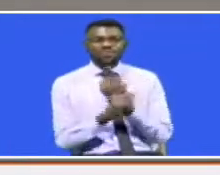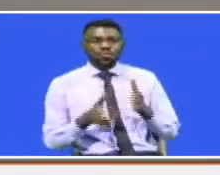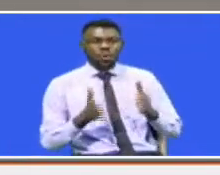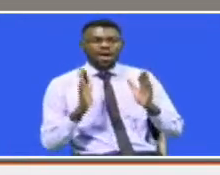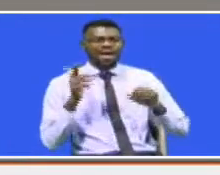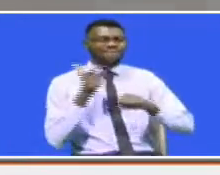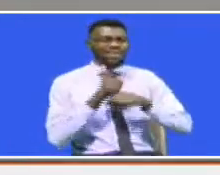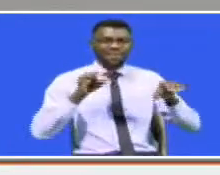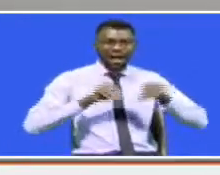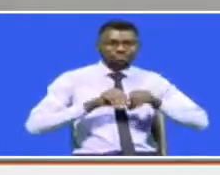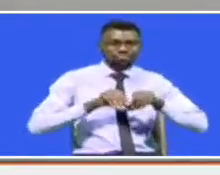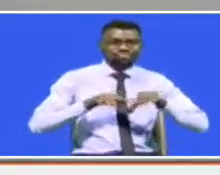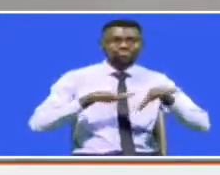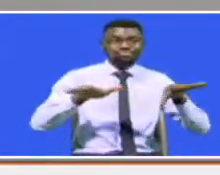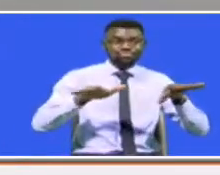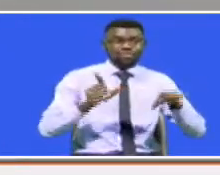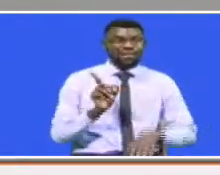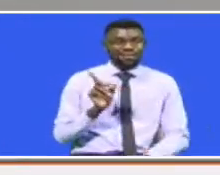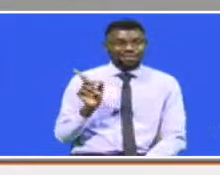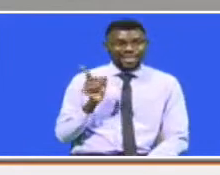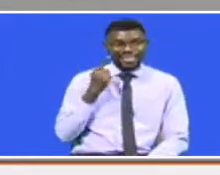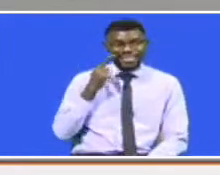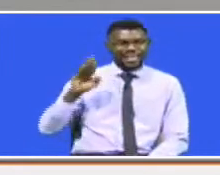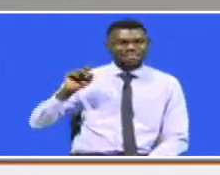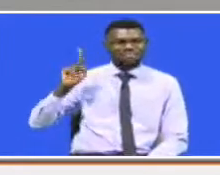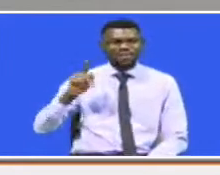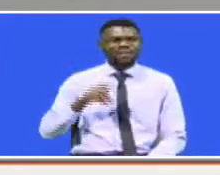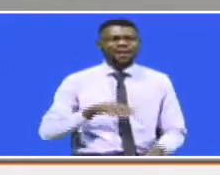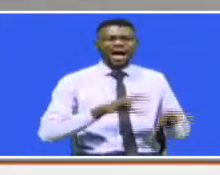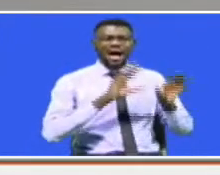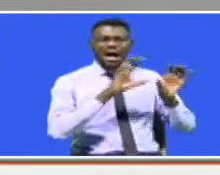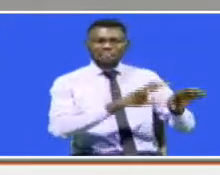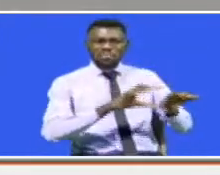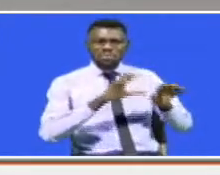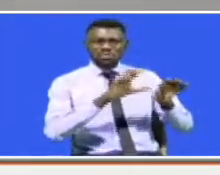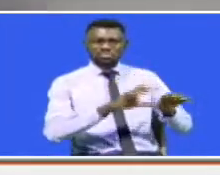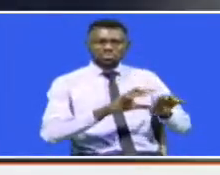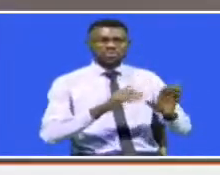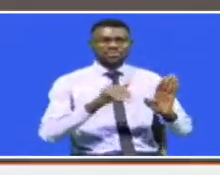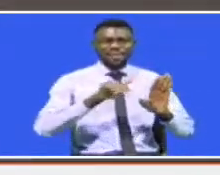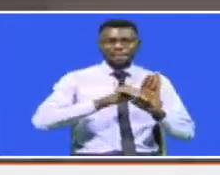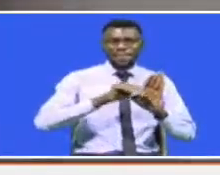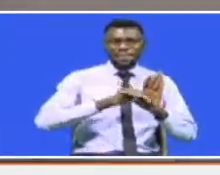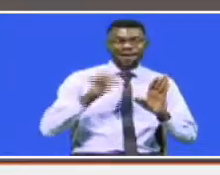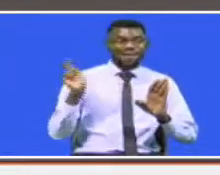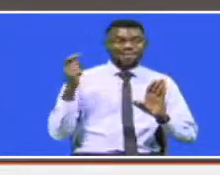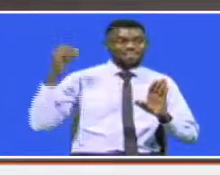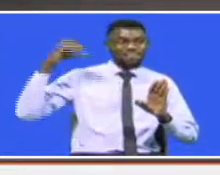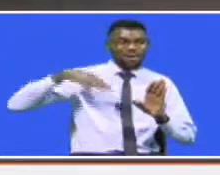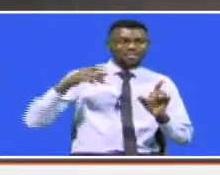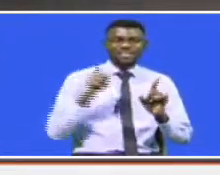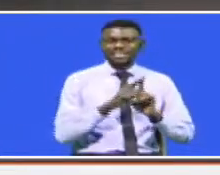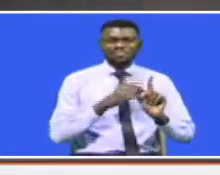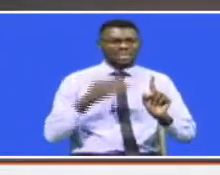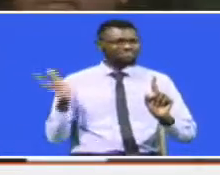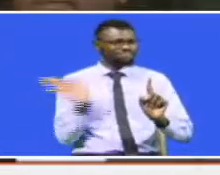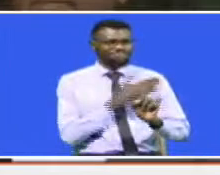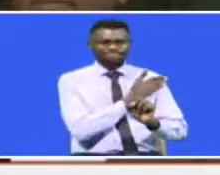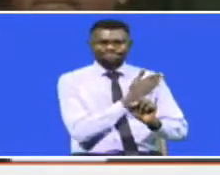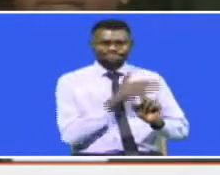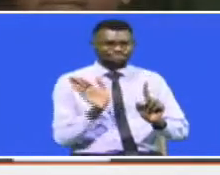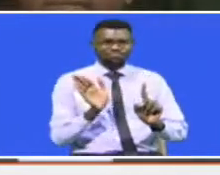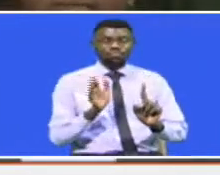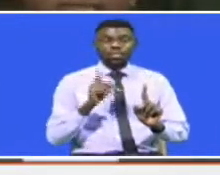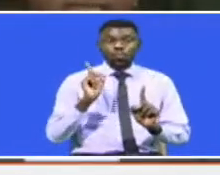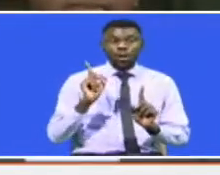on social media, the MP can be seen hurling insults at the Kenya Power officers before repeatedly slapping one of the officers.